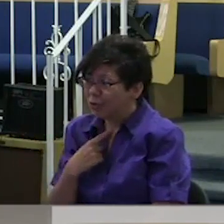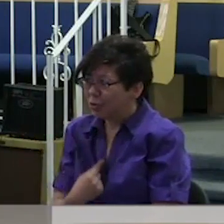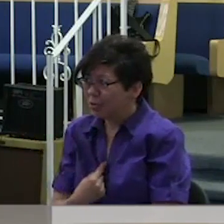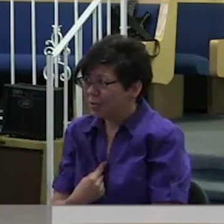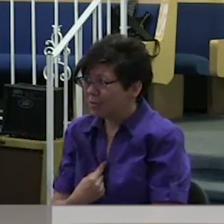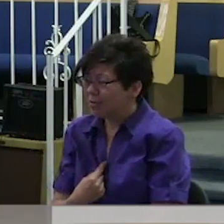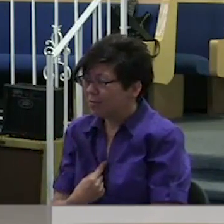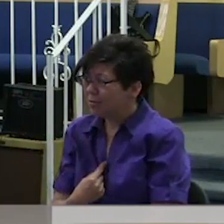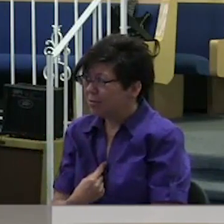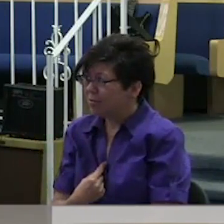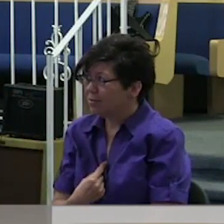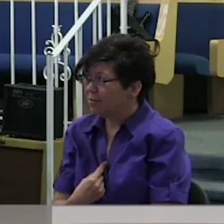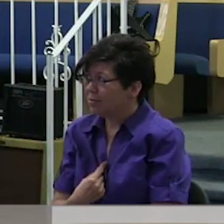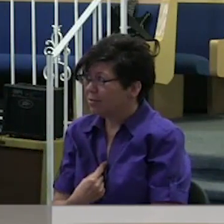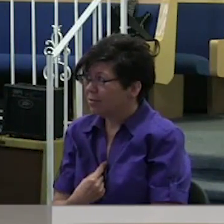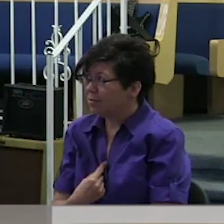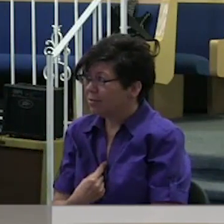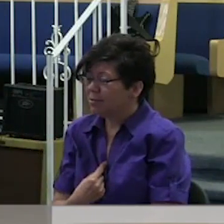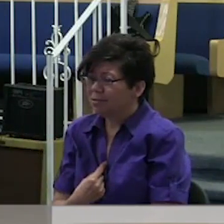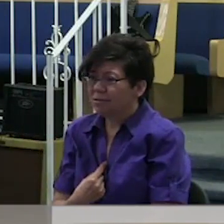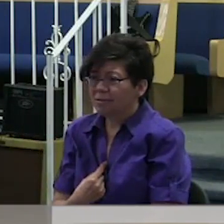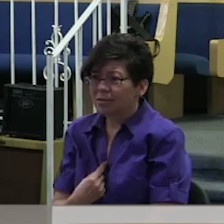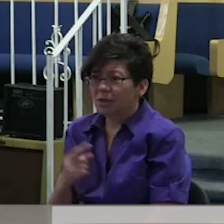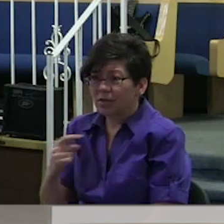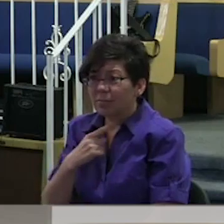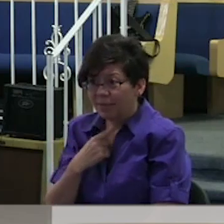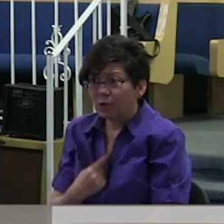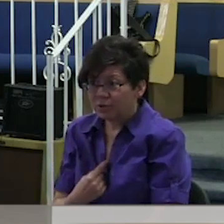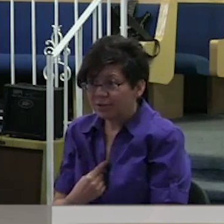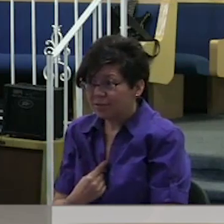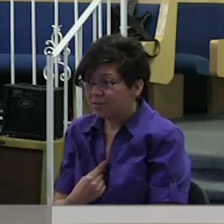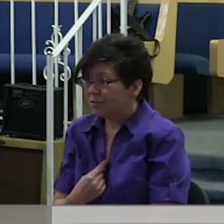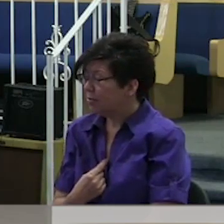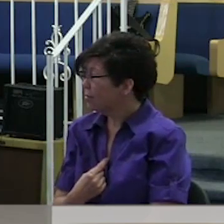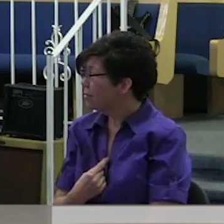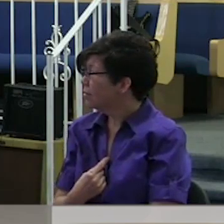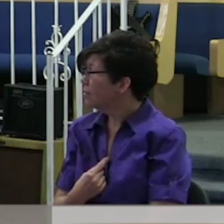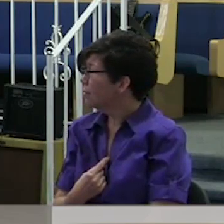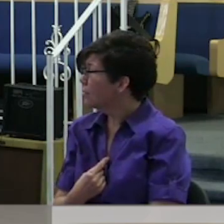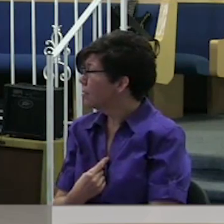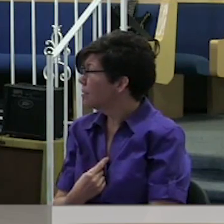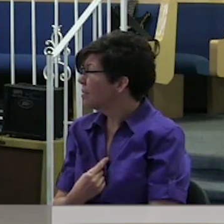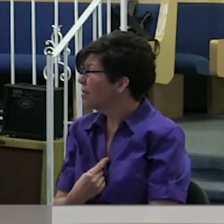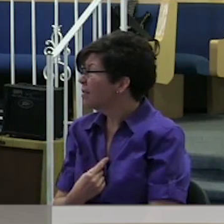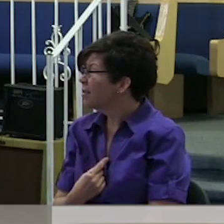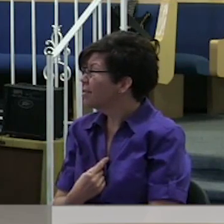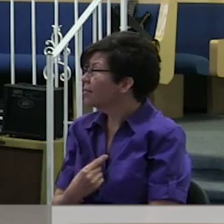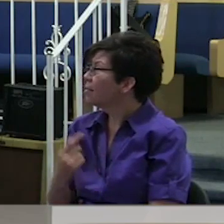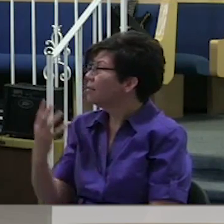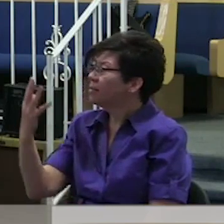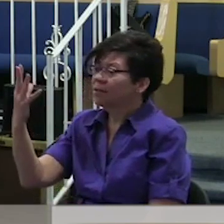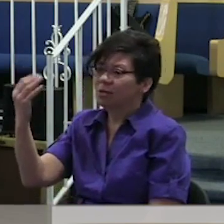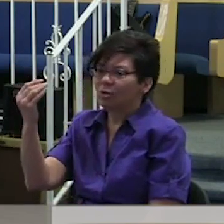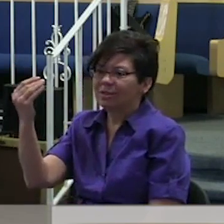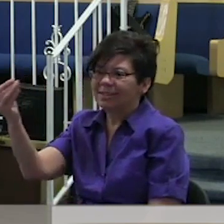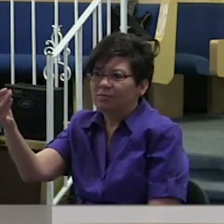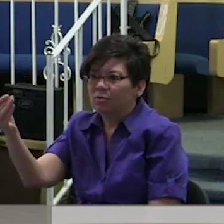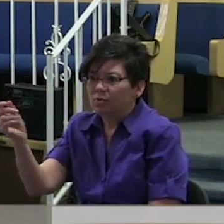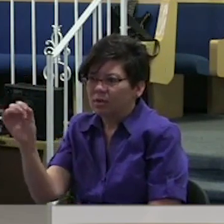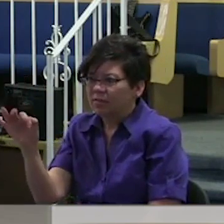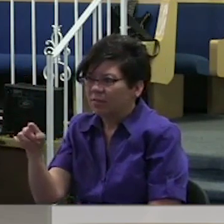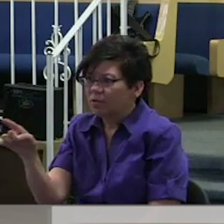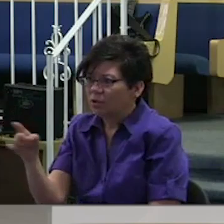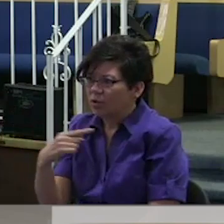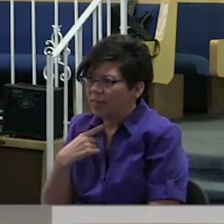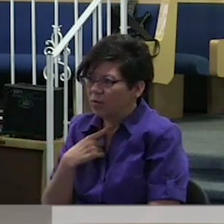thirsty. See, you got to be thirsty. Now, he wants to give you something if you're thirsty.